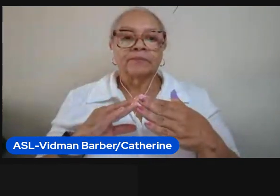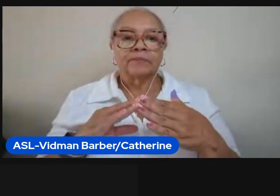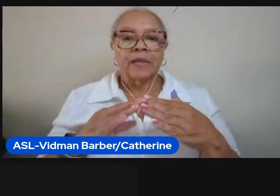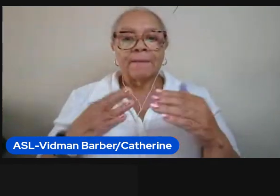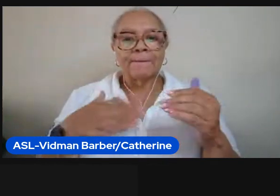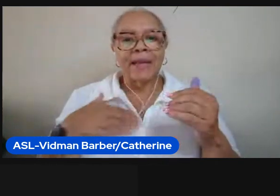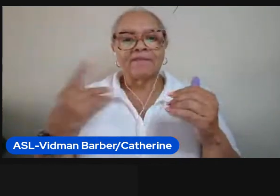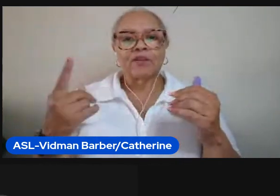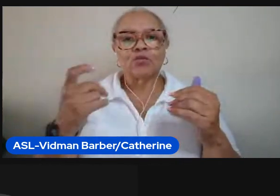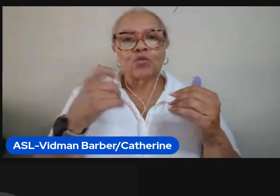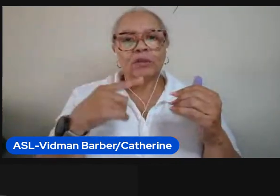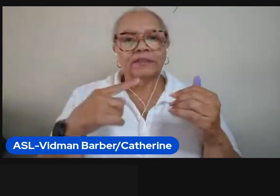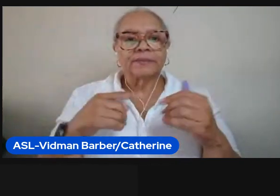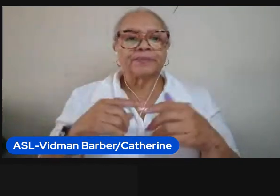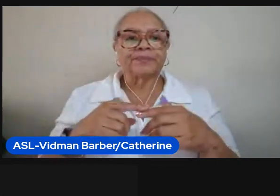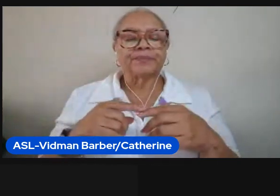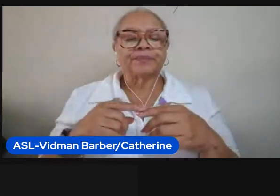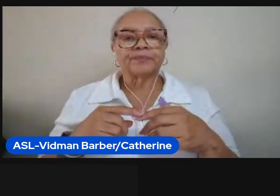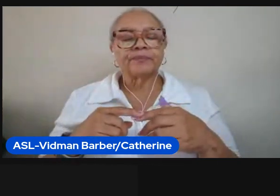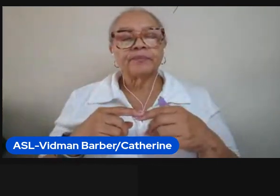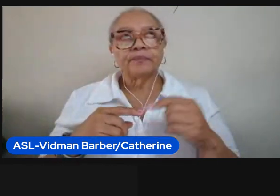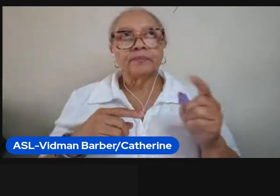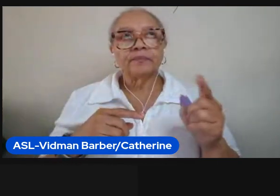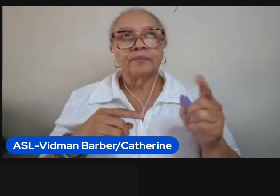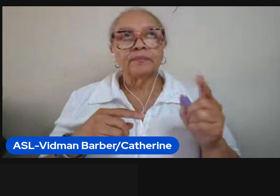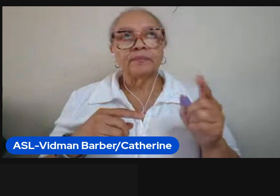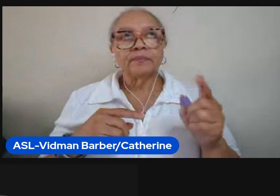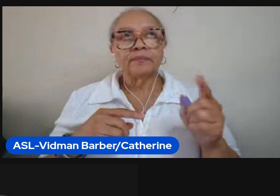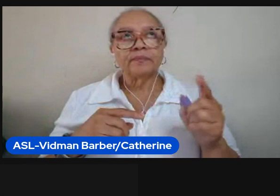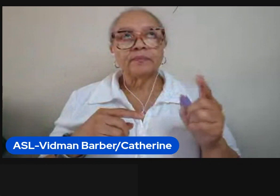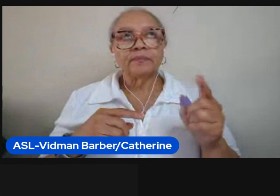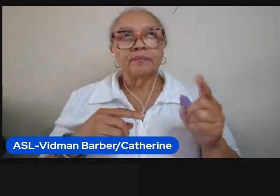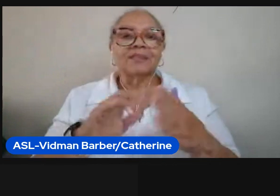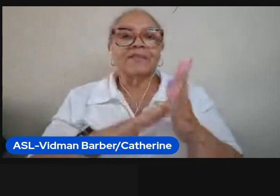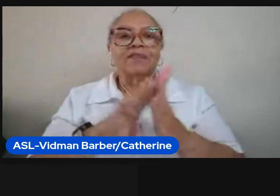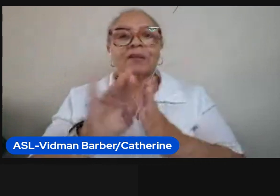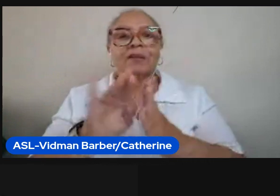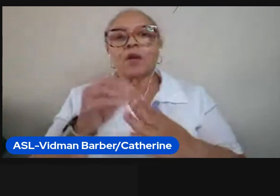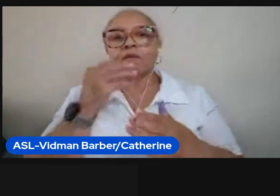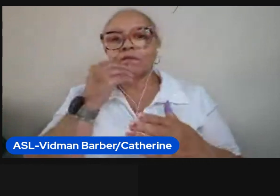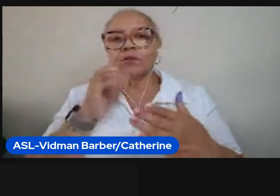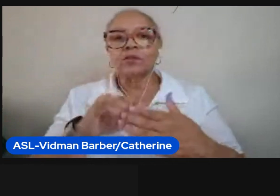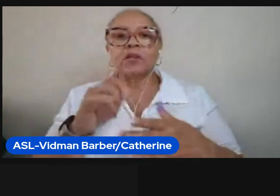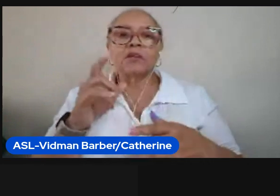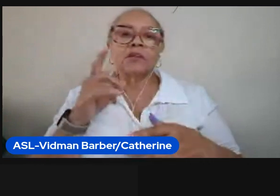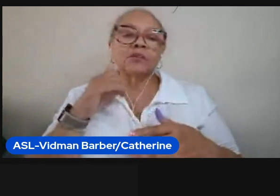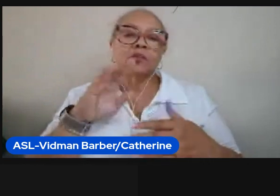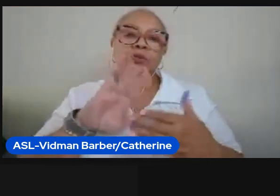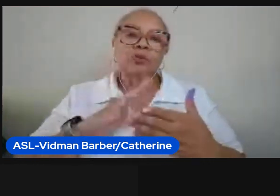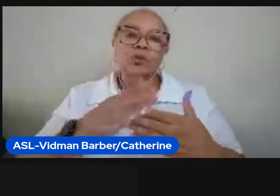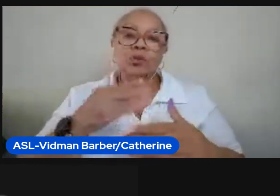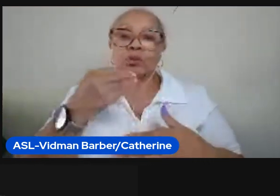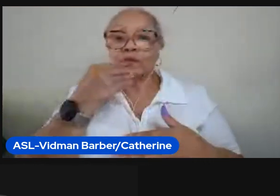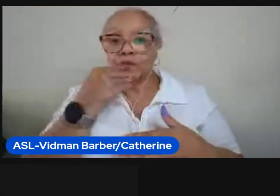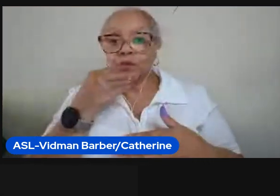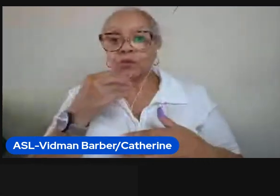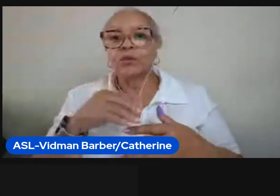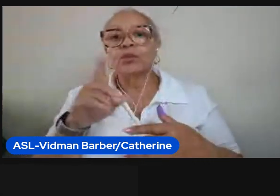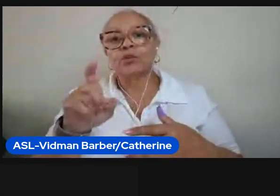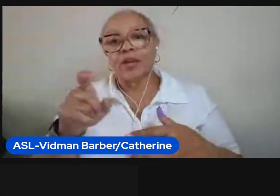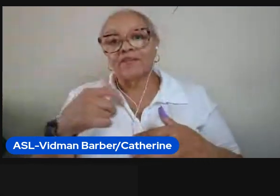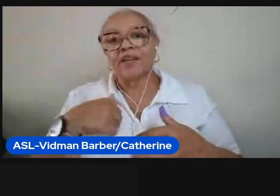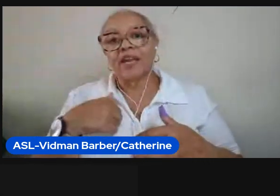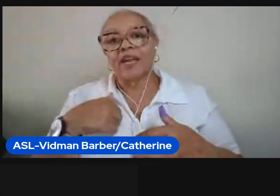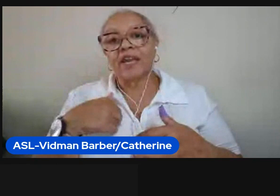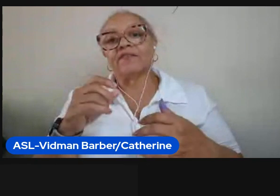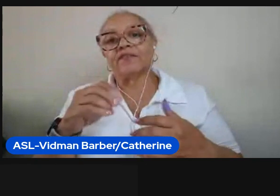question. Considering vaccine development as food, and you all know before you can cook a food or cook foods, you have to have